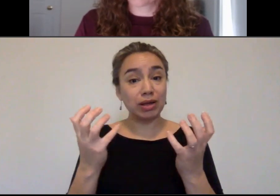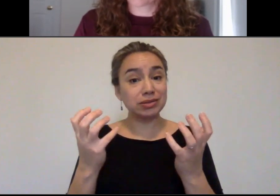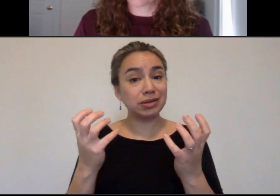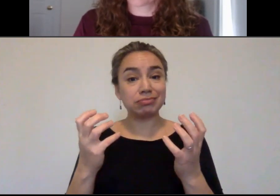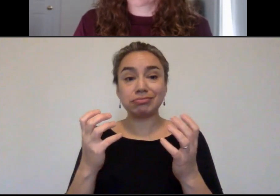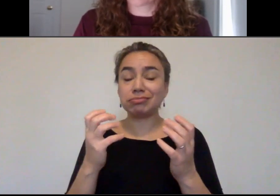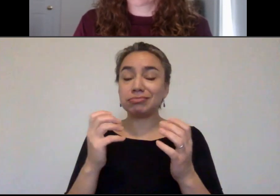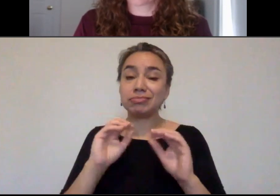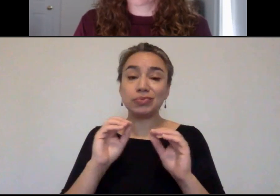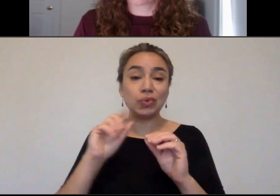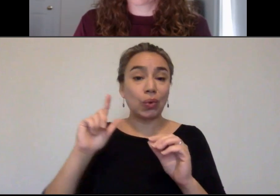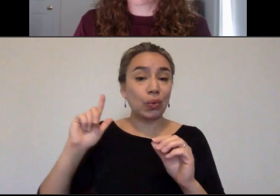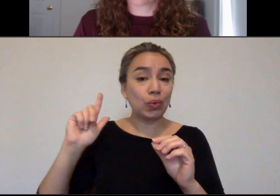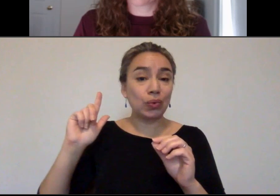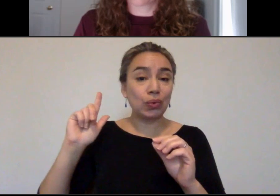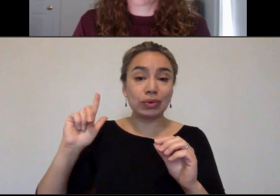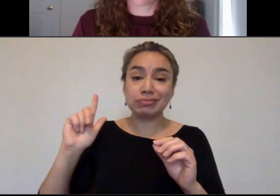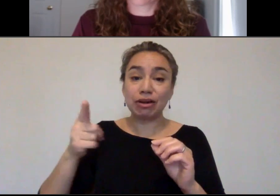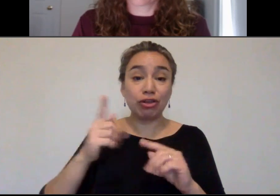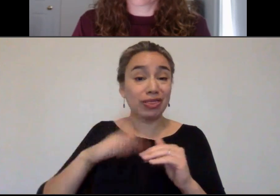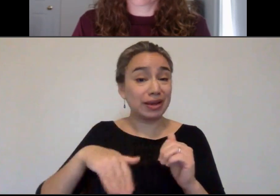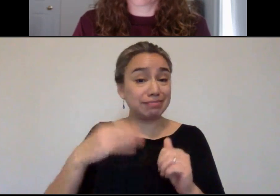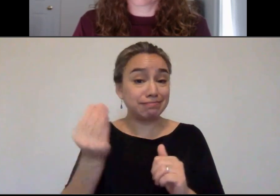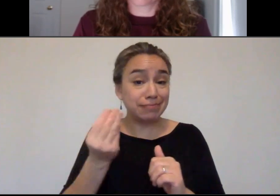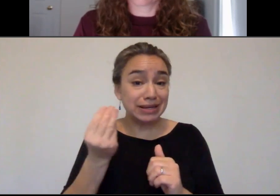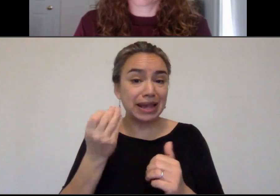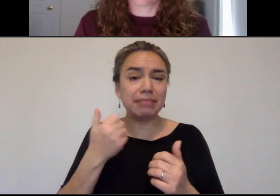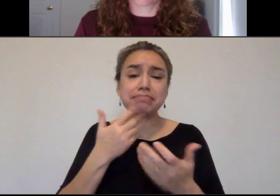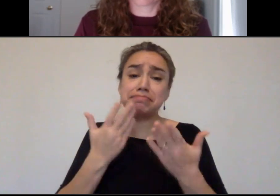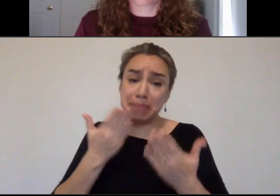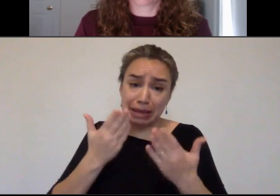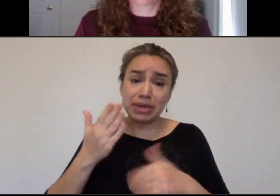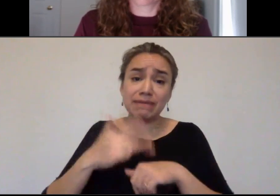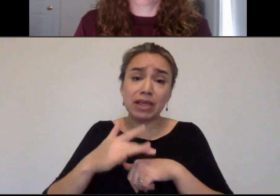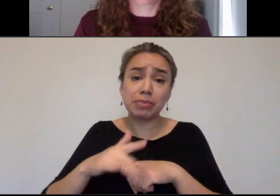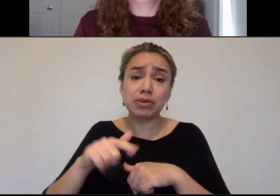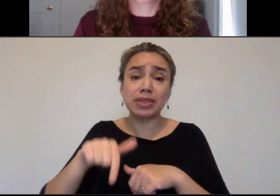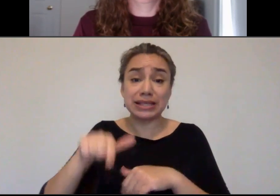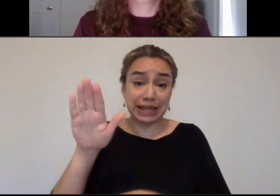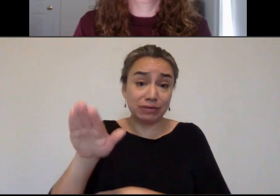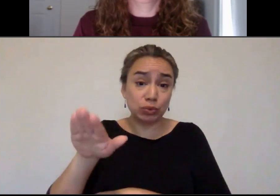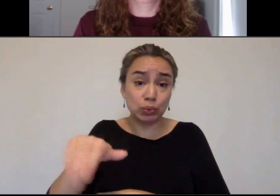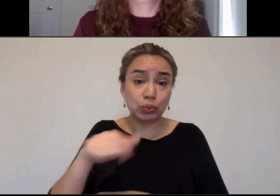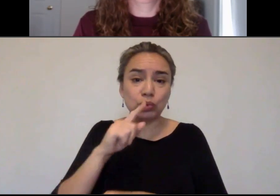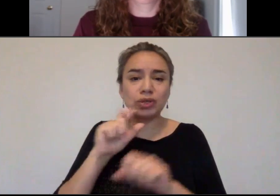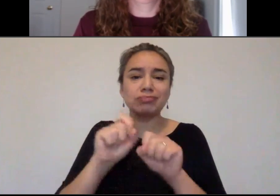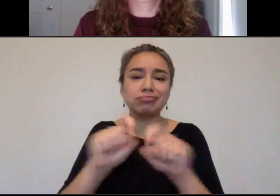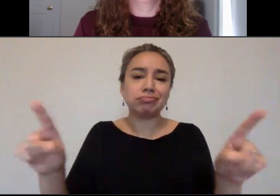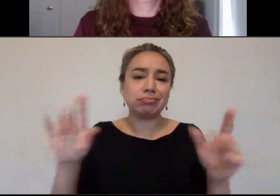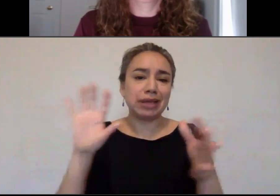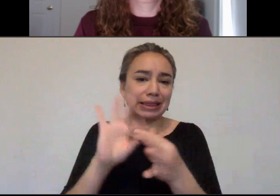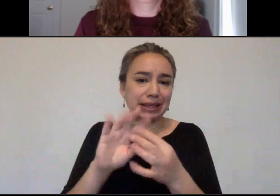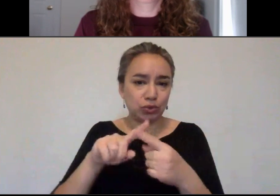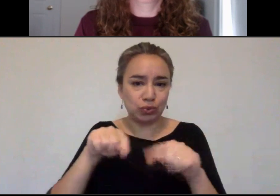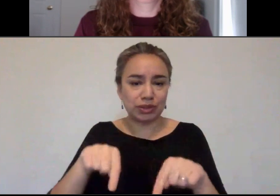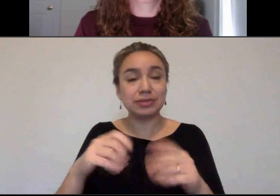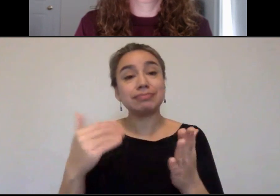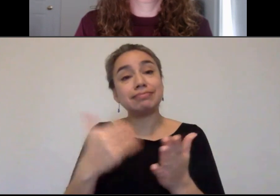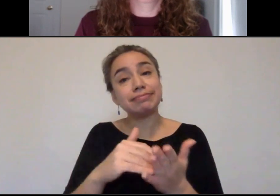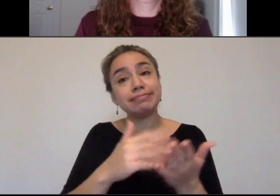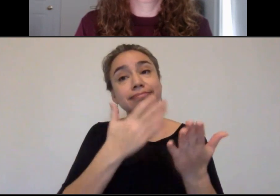Monday, possibly as soon as late this afternoon. So we'll send around an email when everyone gets that. So again, thank